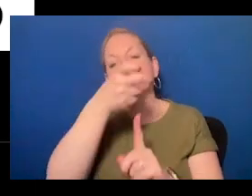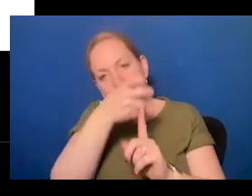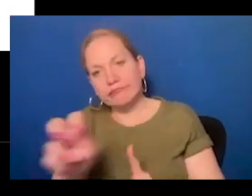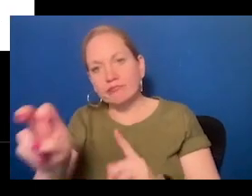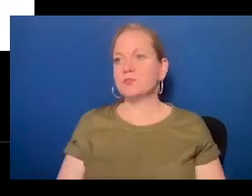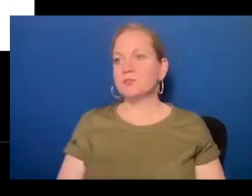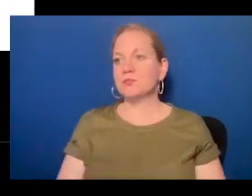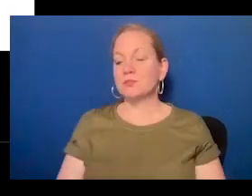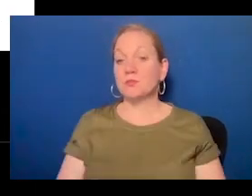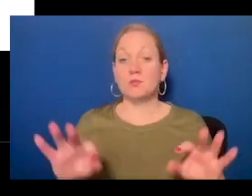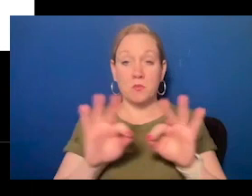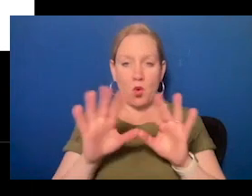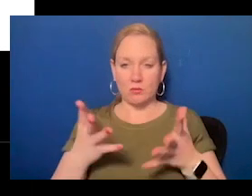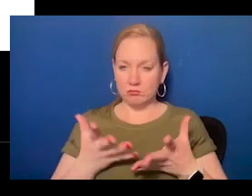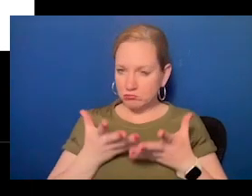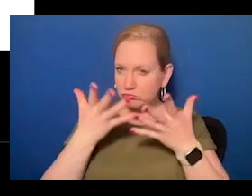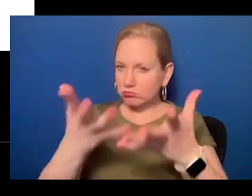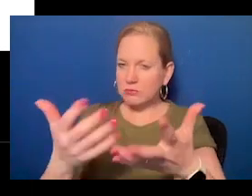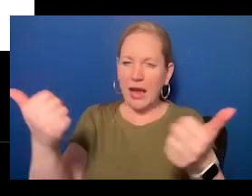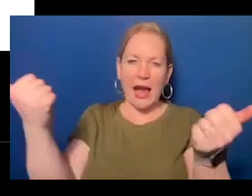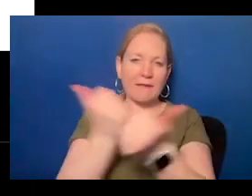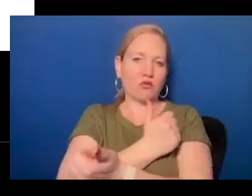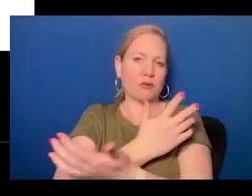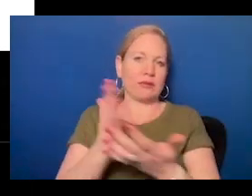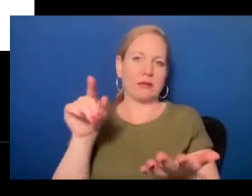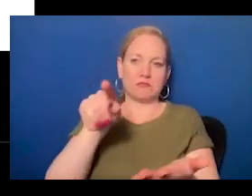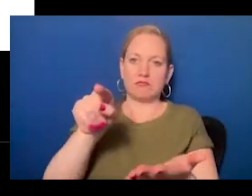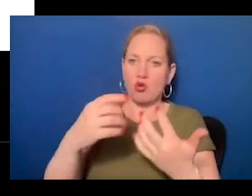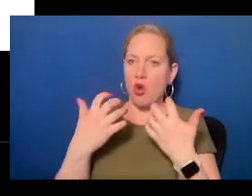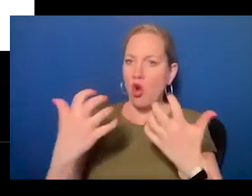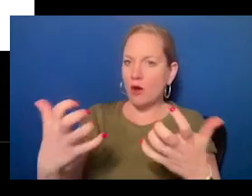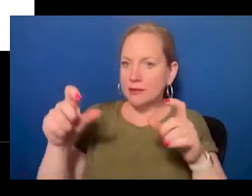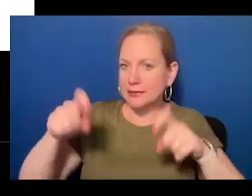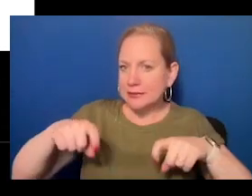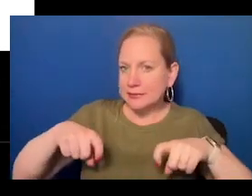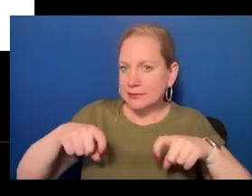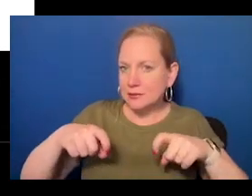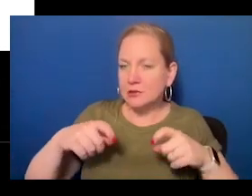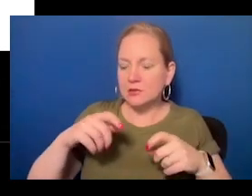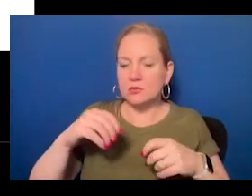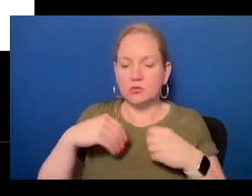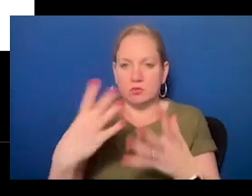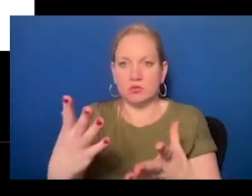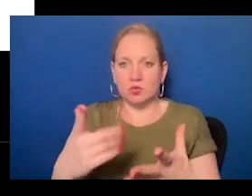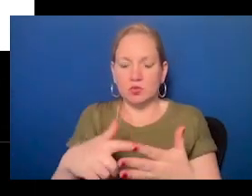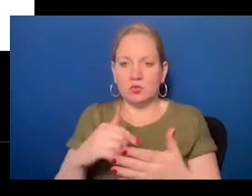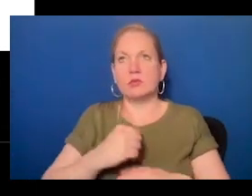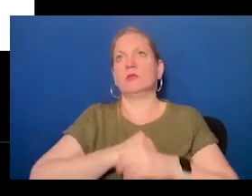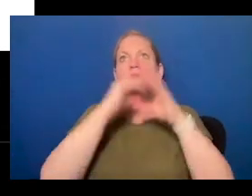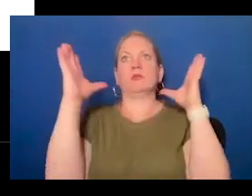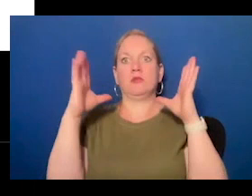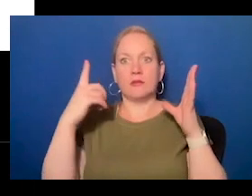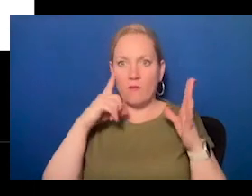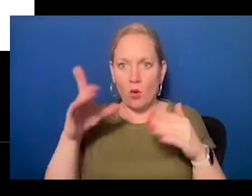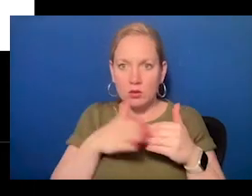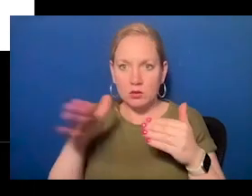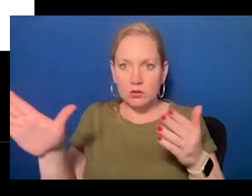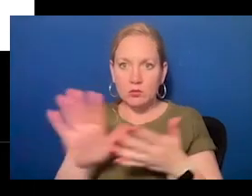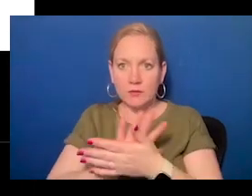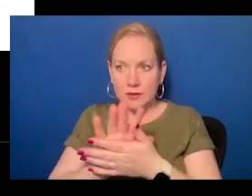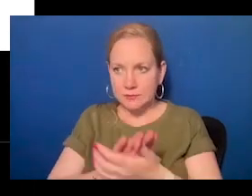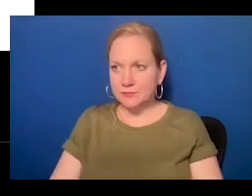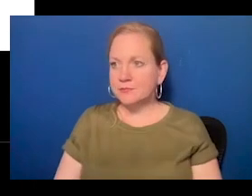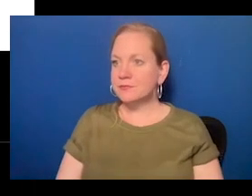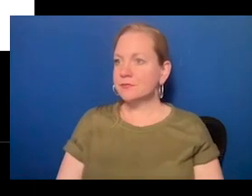Act 3. You want to give your audience all the information that they're going to need to know how they're going to feel about the rest of the